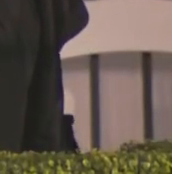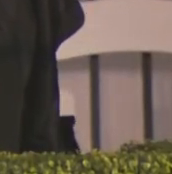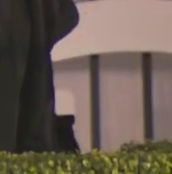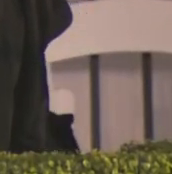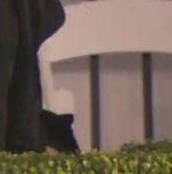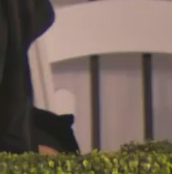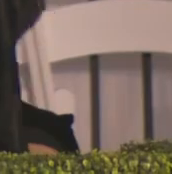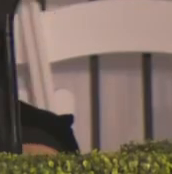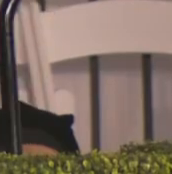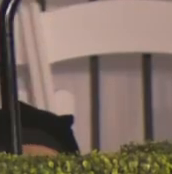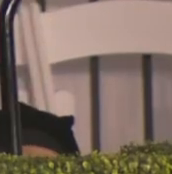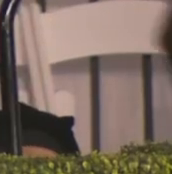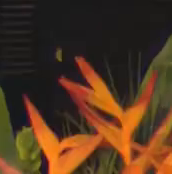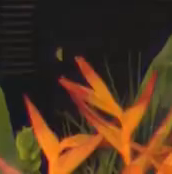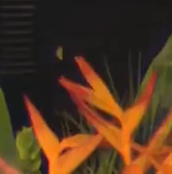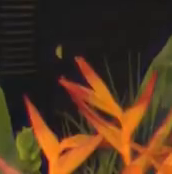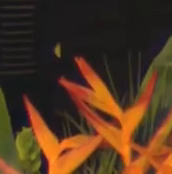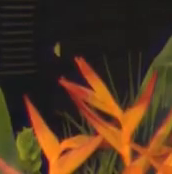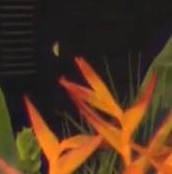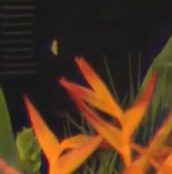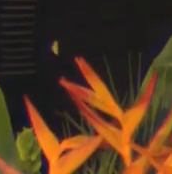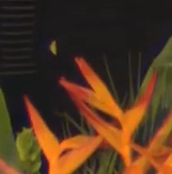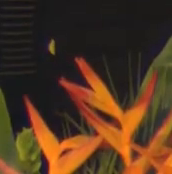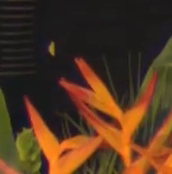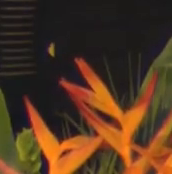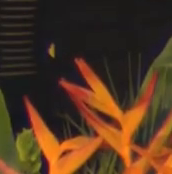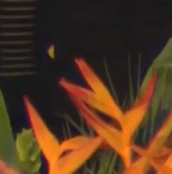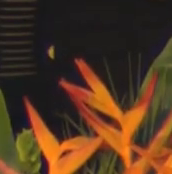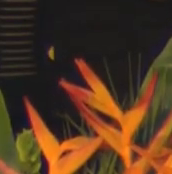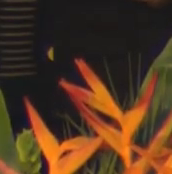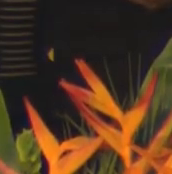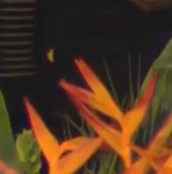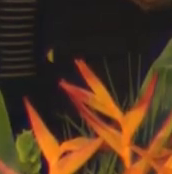Natalie Janelle Carpenter. Zhao Jin.